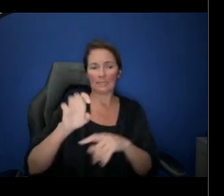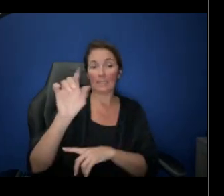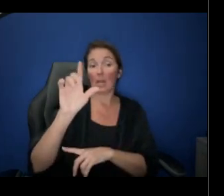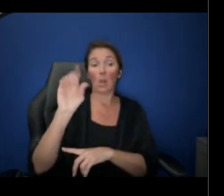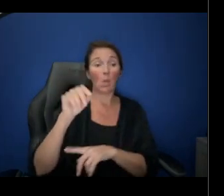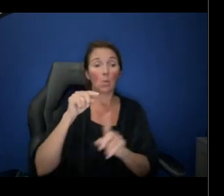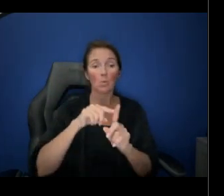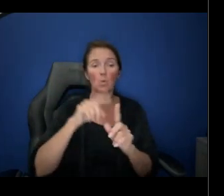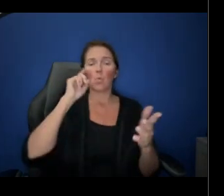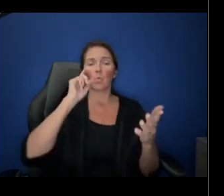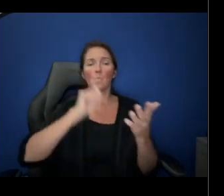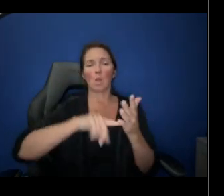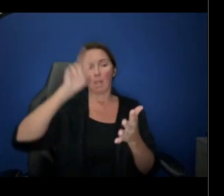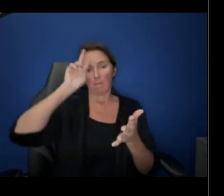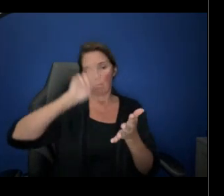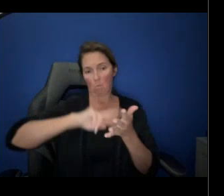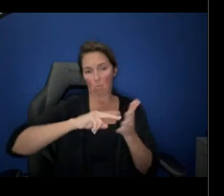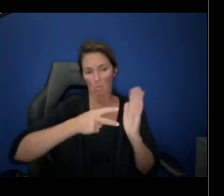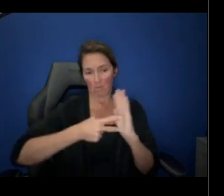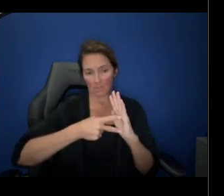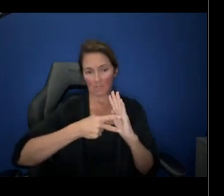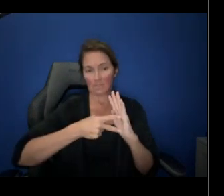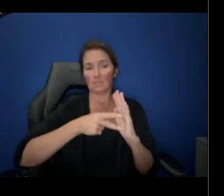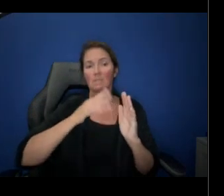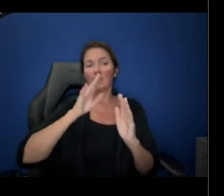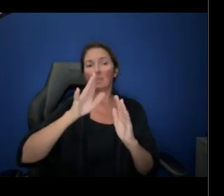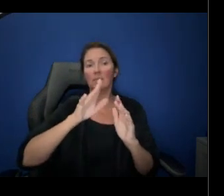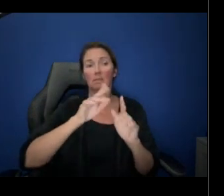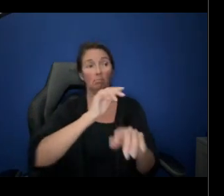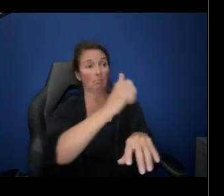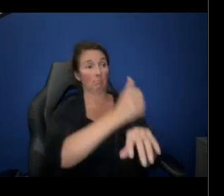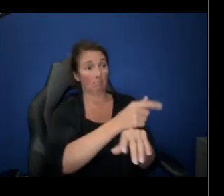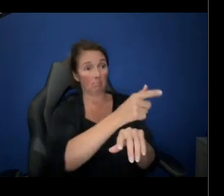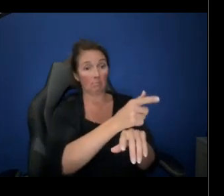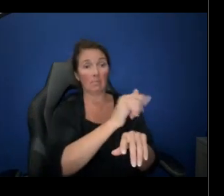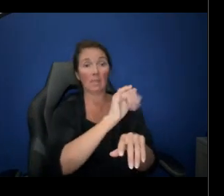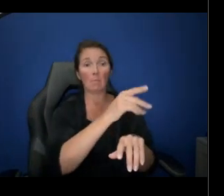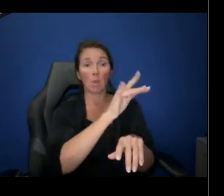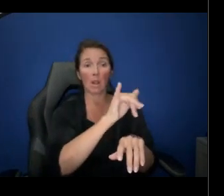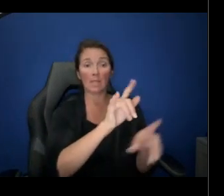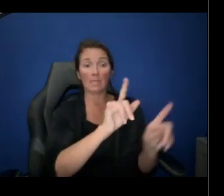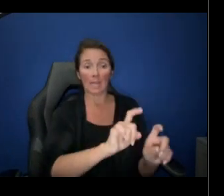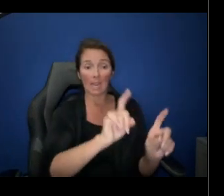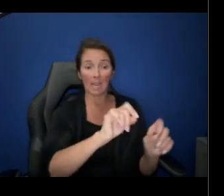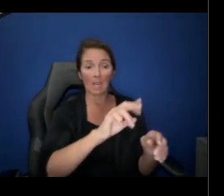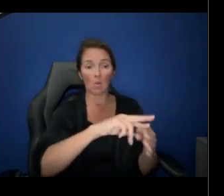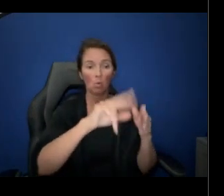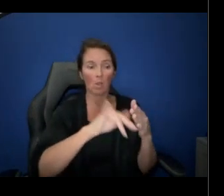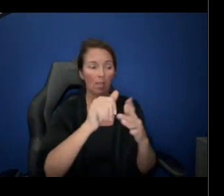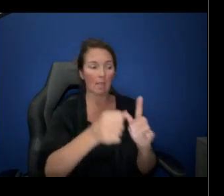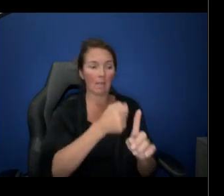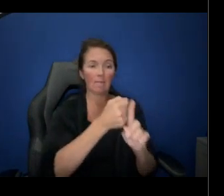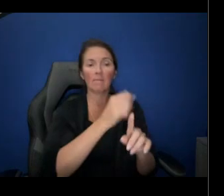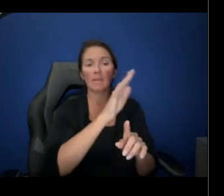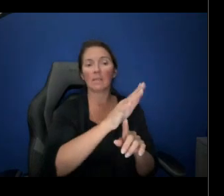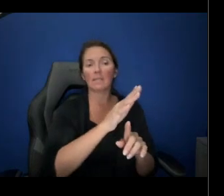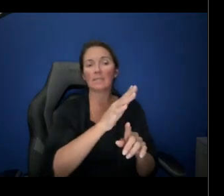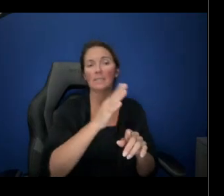ELO, recognize the purpose of site and practicality testing and the results that affect